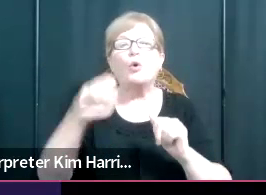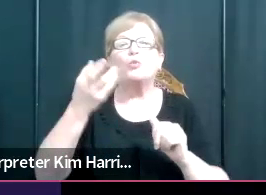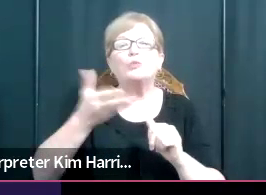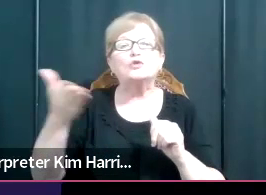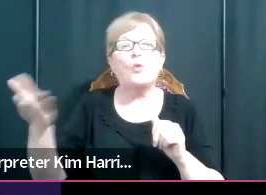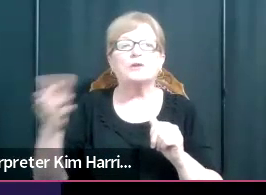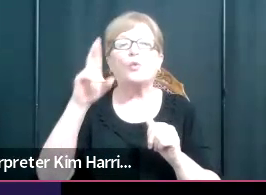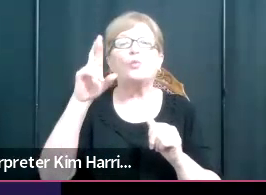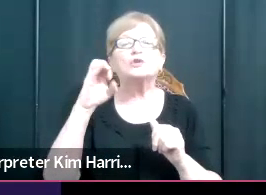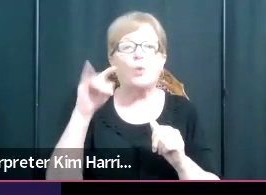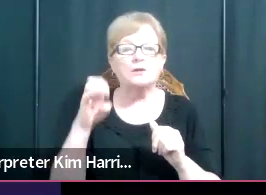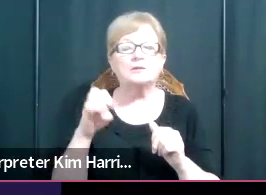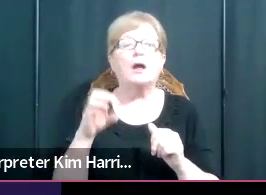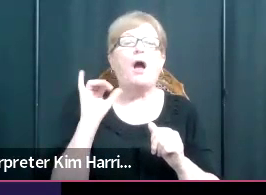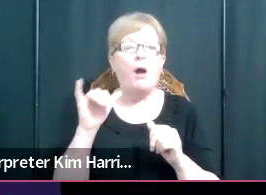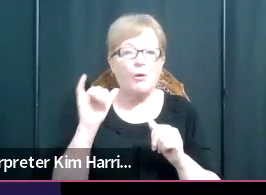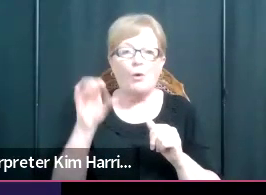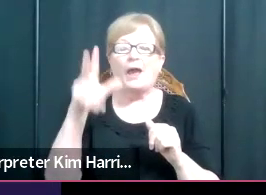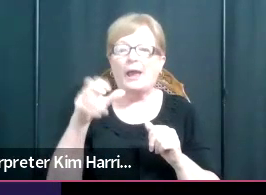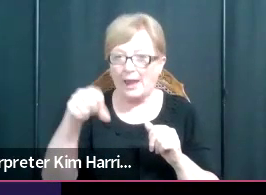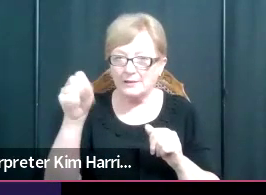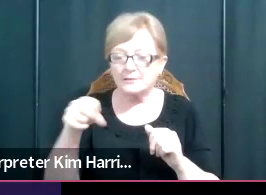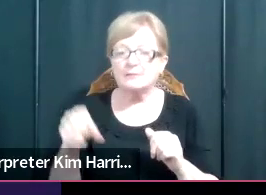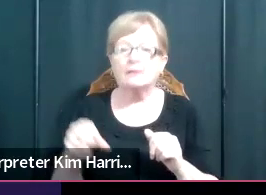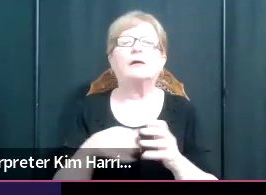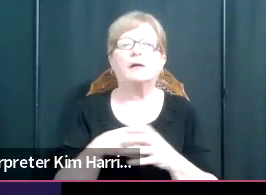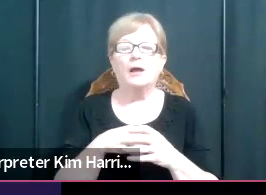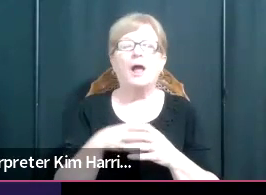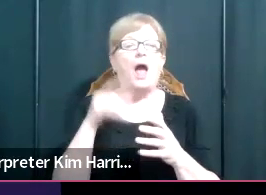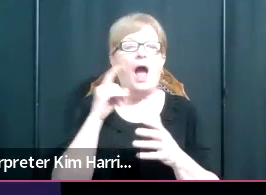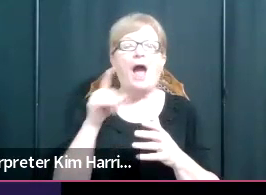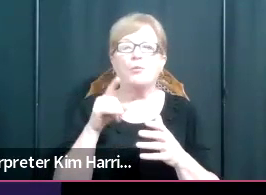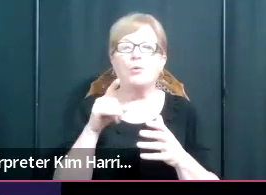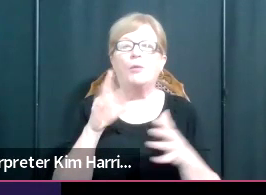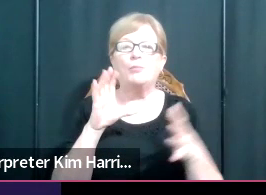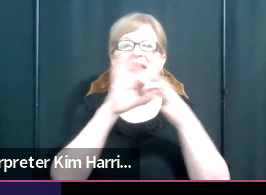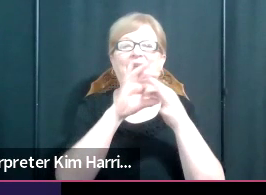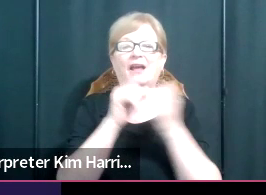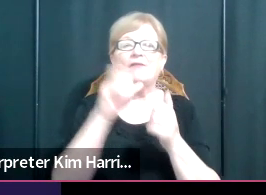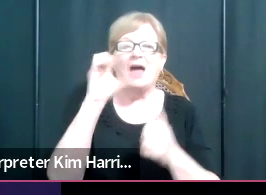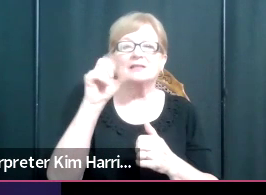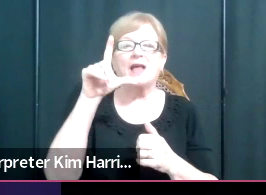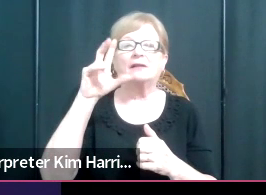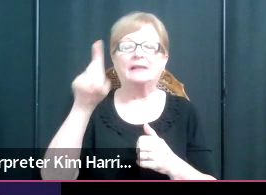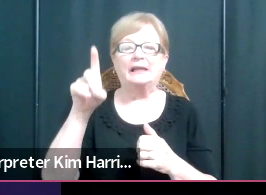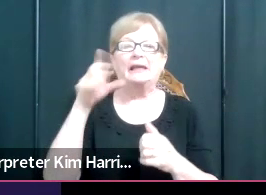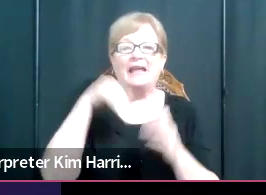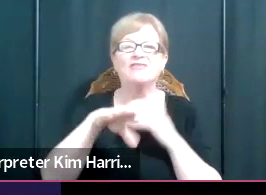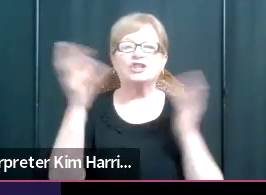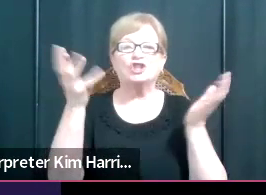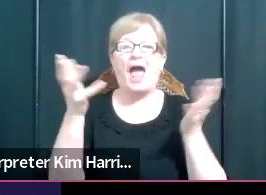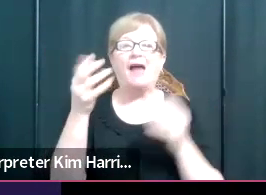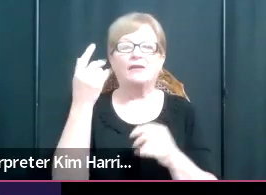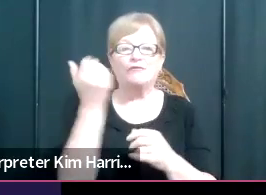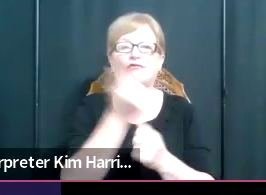others. For sure. So yeah. I'll put the link to SLD in the chat for everyone.